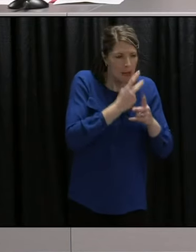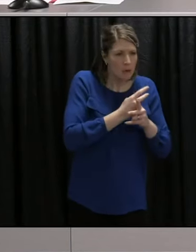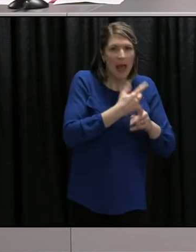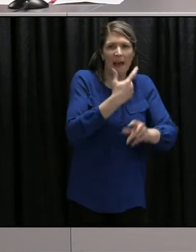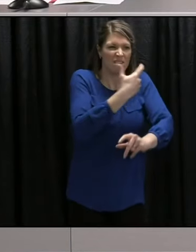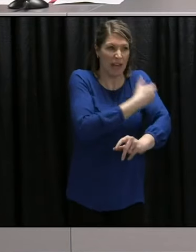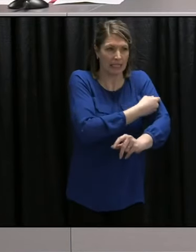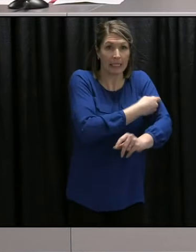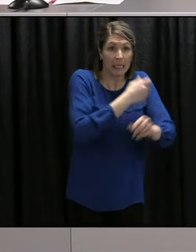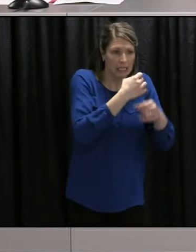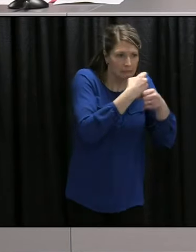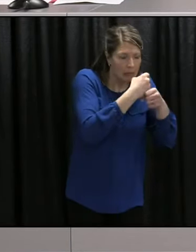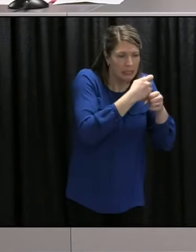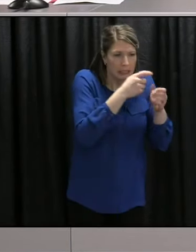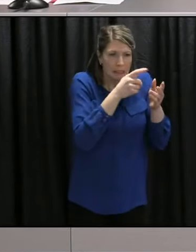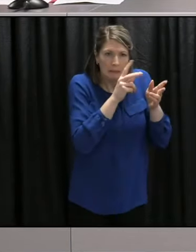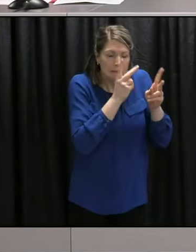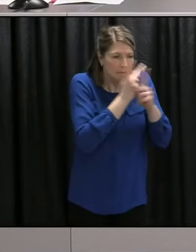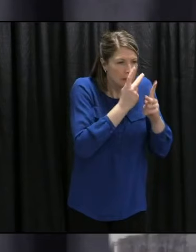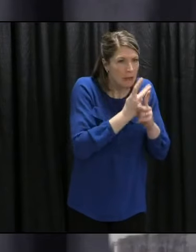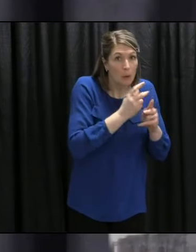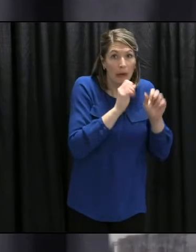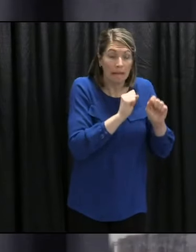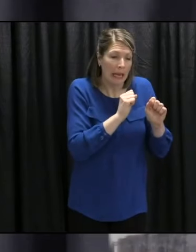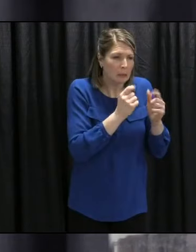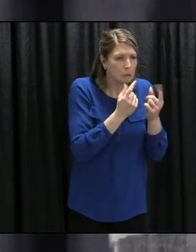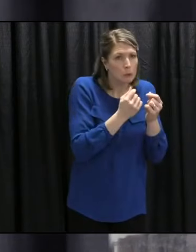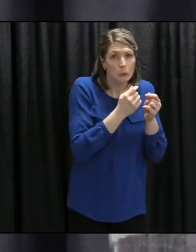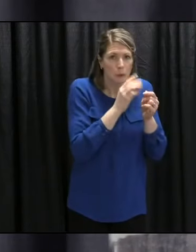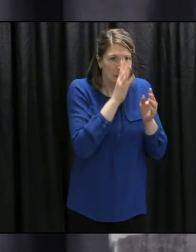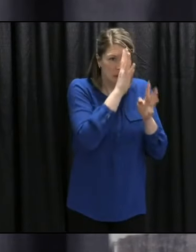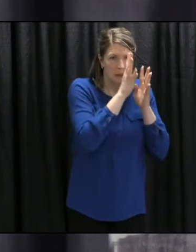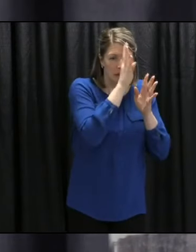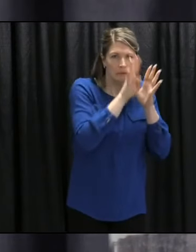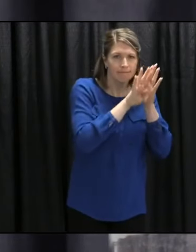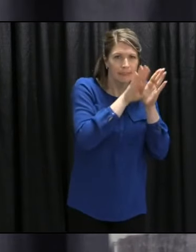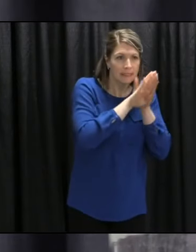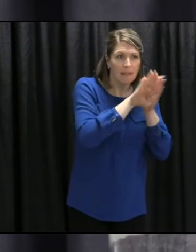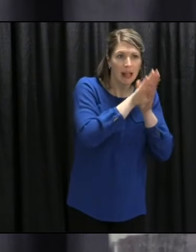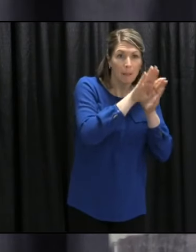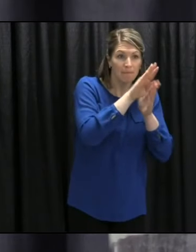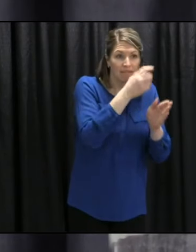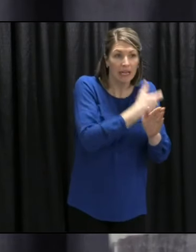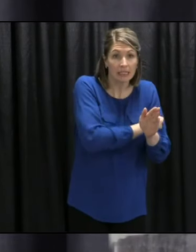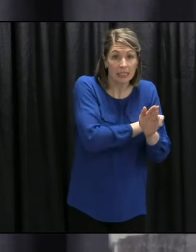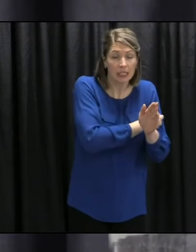the national scene and the international scene. We have no background in